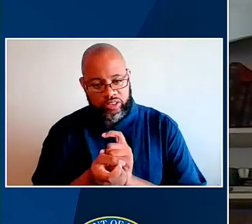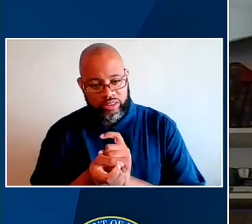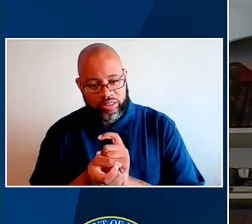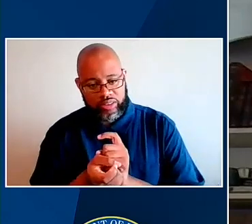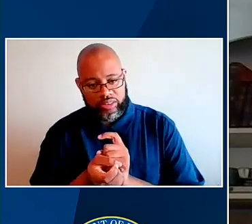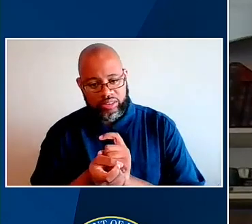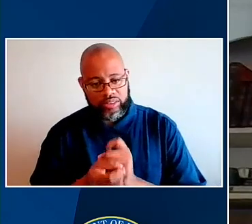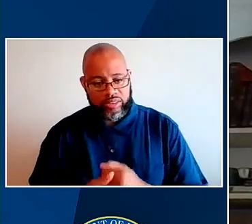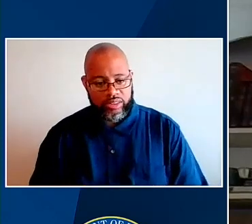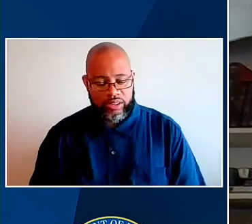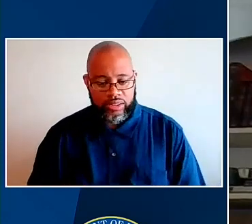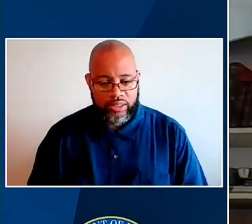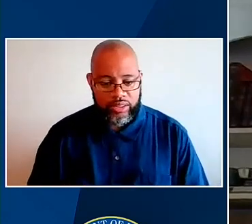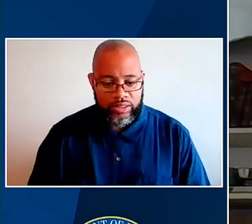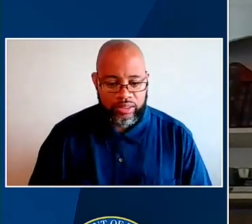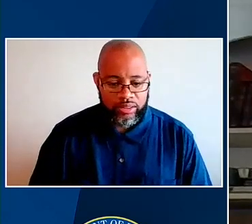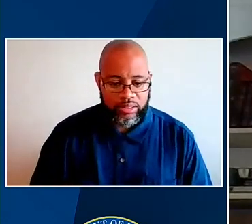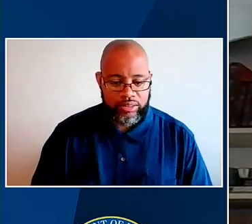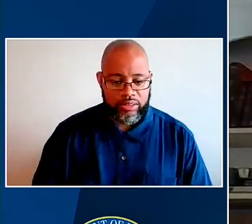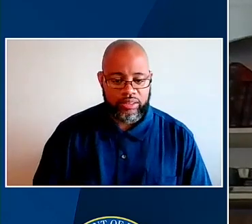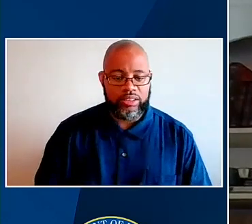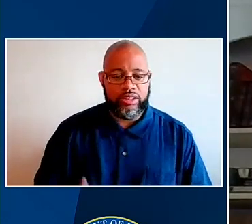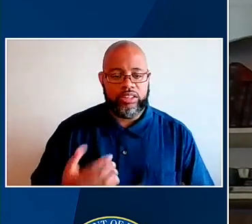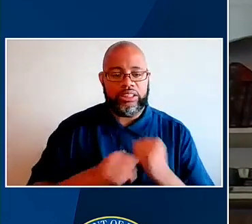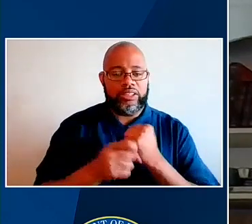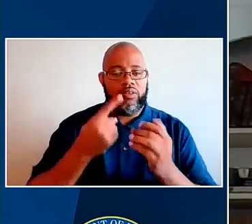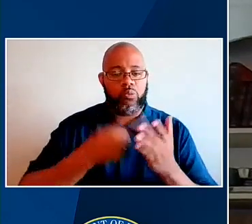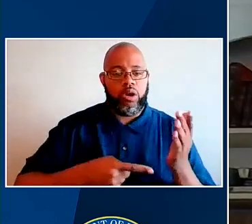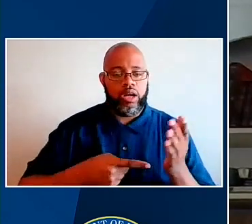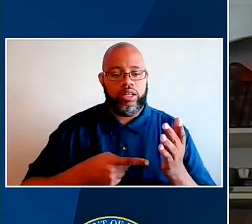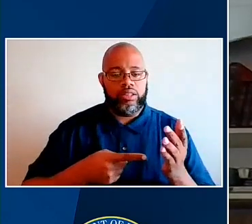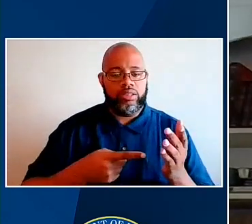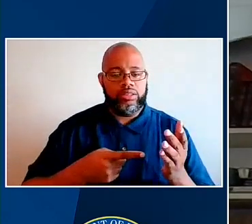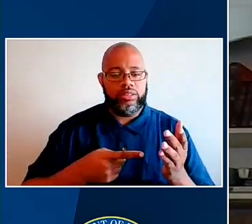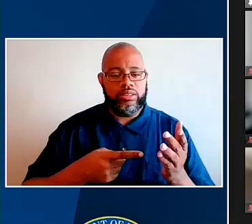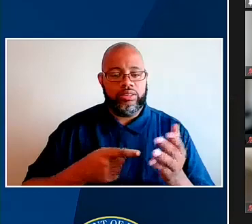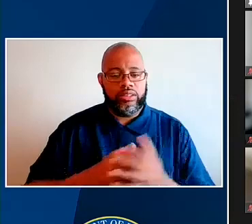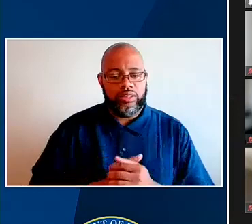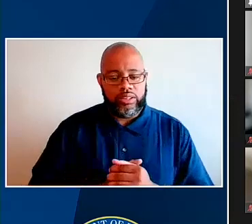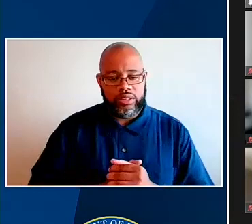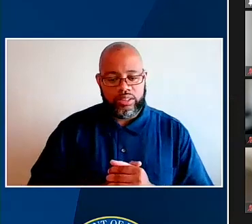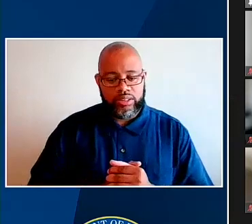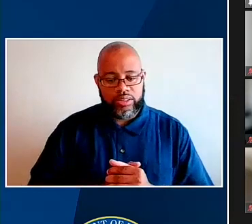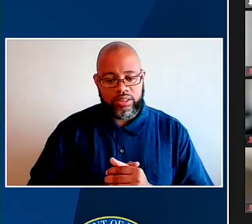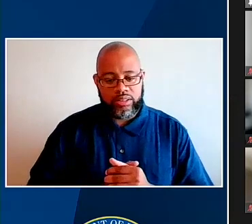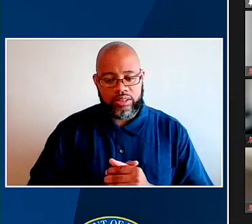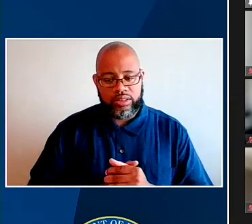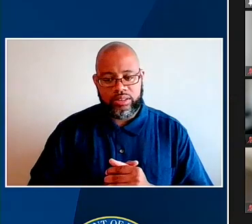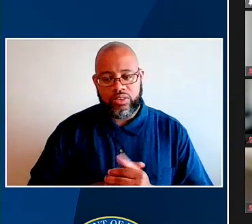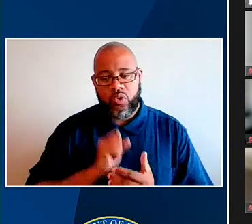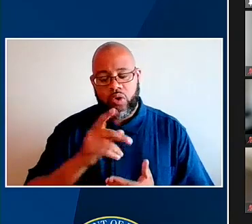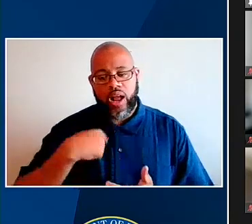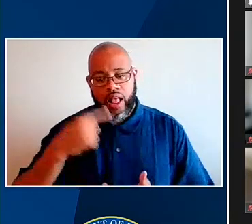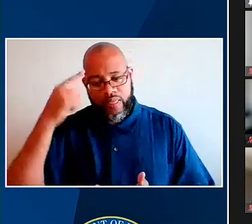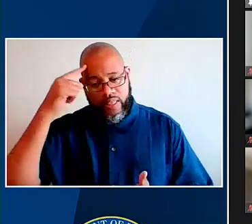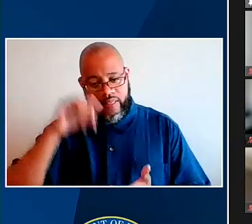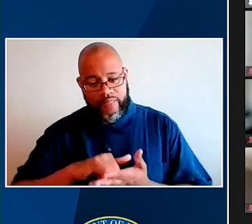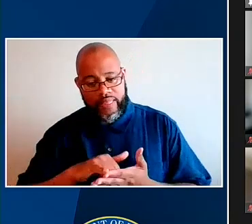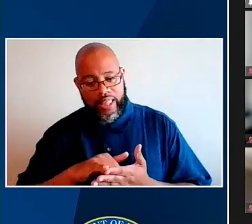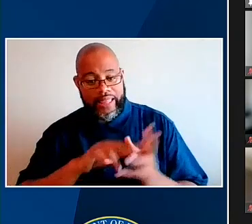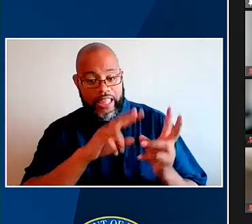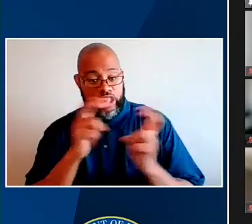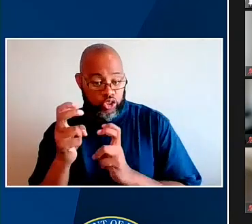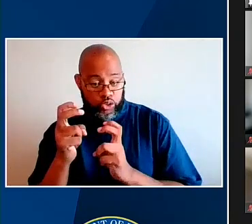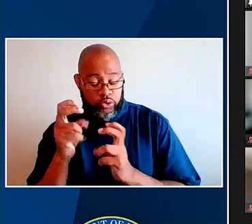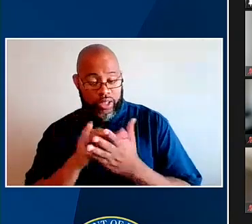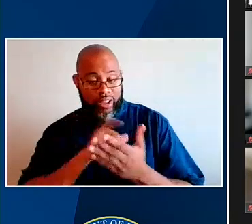It wouldn't be changing anything. It's just sort of an extension of what we discussed previously. Hope that clarifies it. Yes, I think the issue that